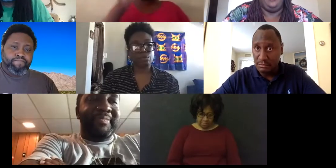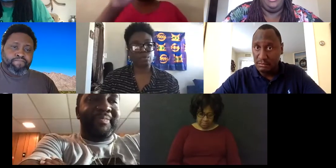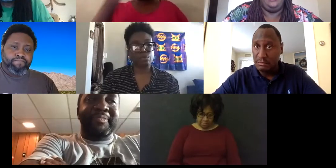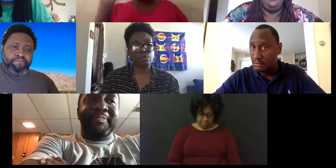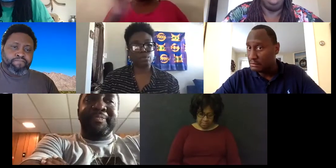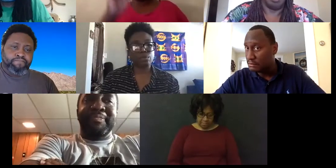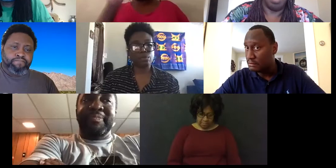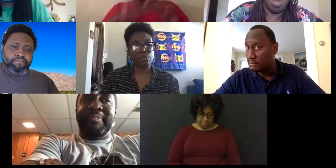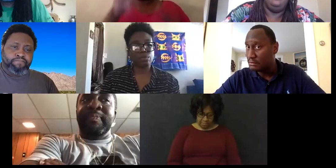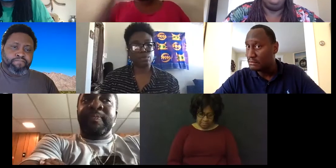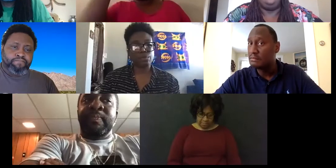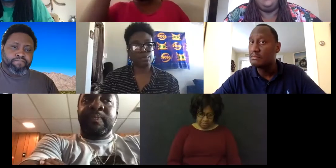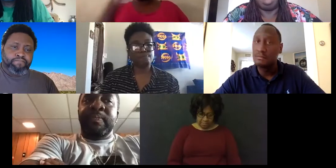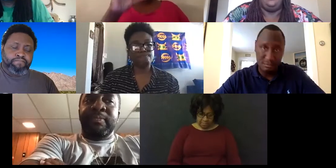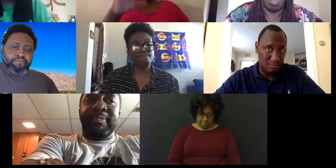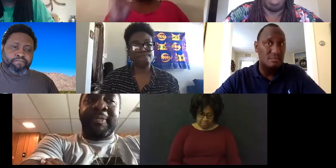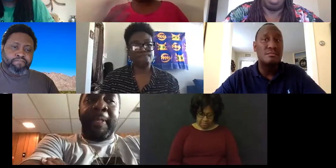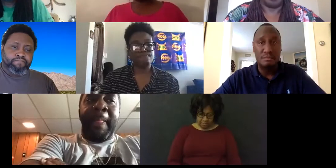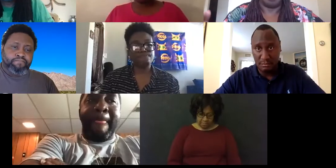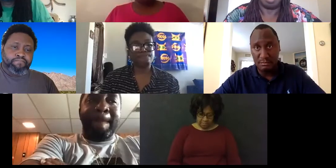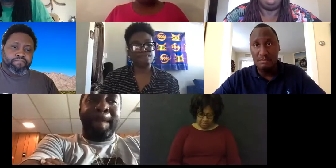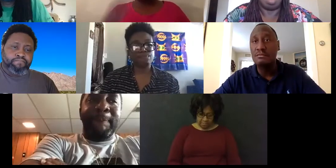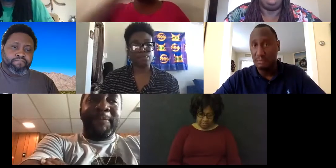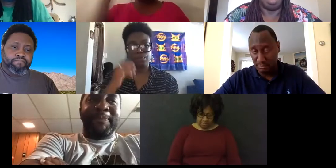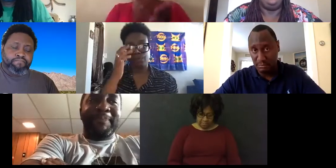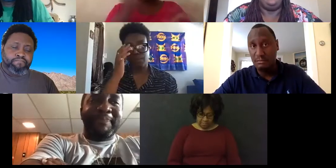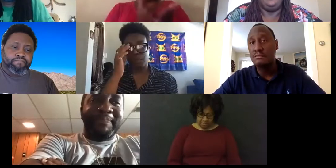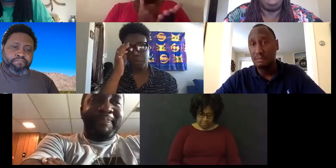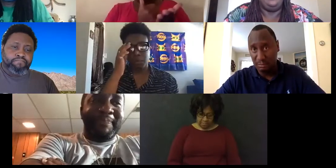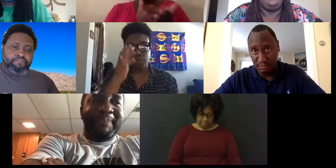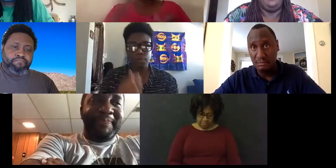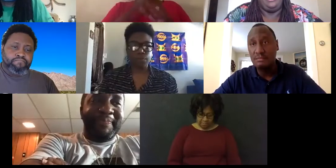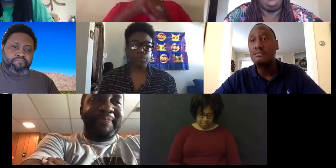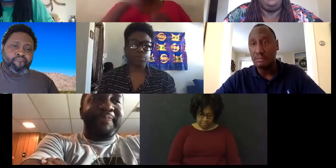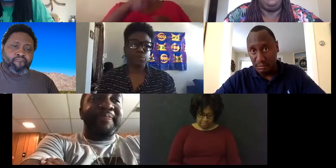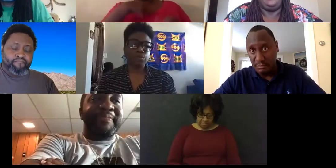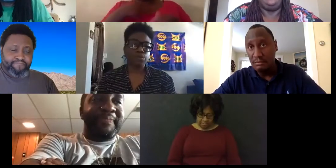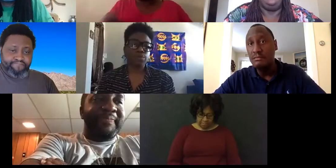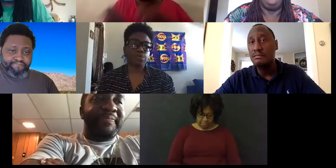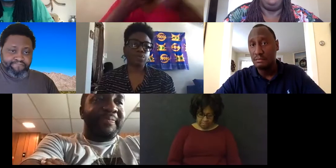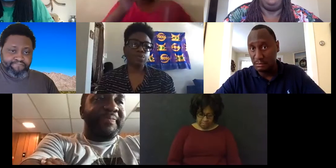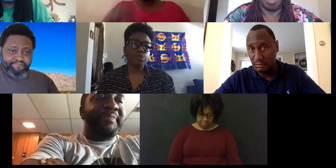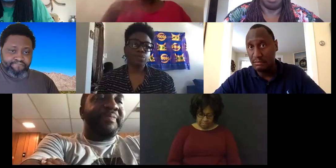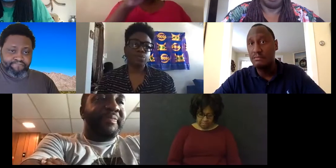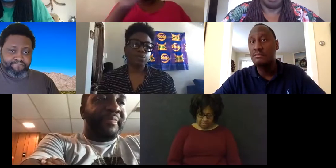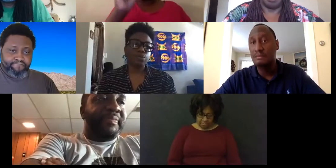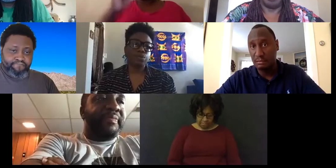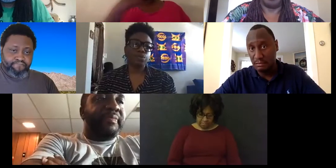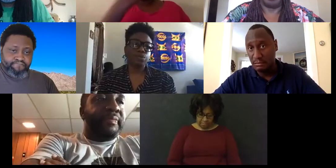because of race. That's not helpful. Let's make sure that we're uplifting Black disabled voices, that we are